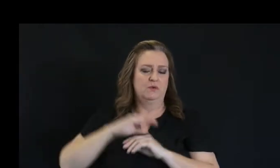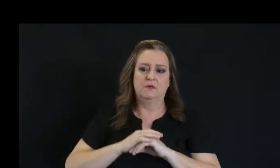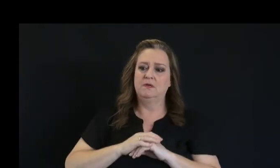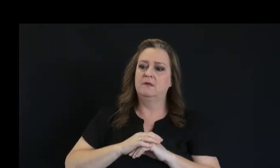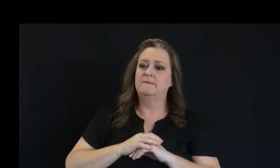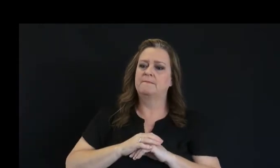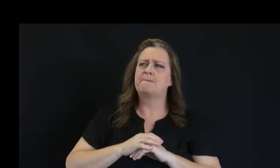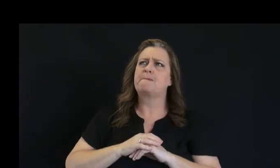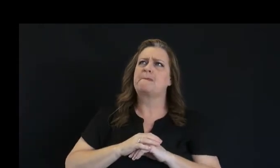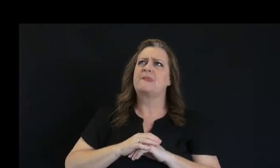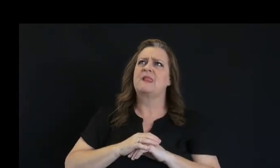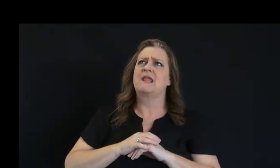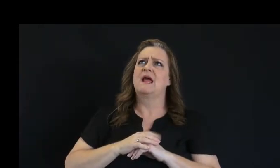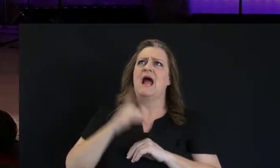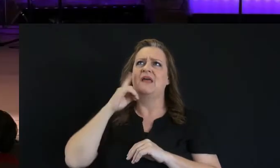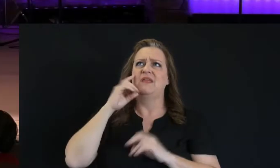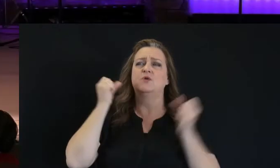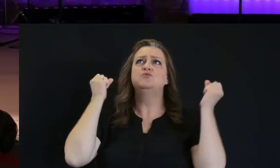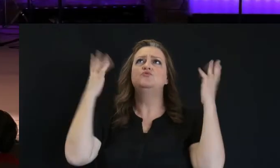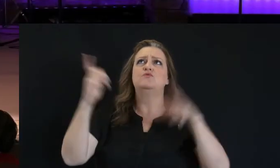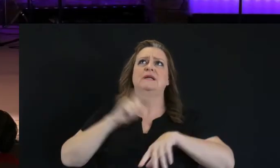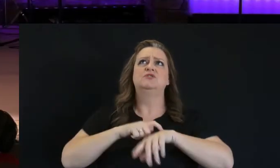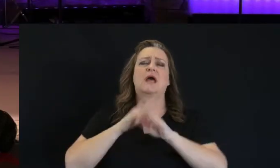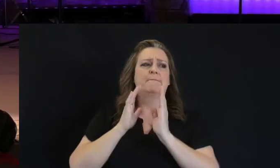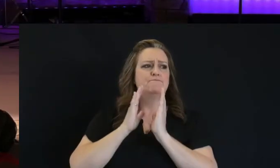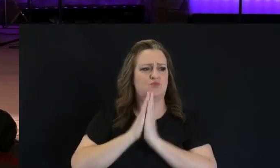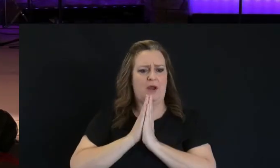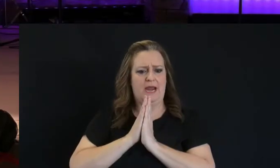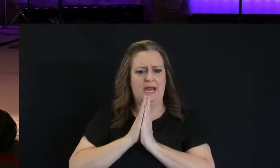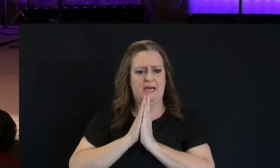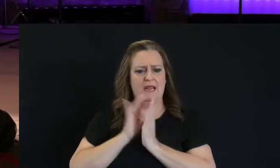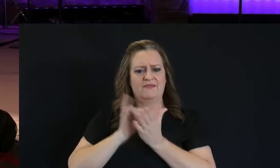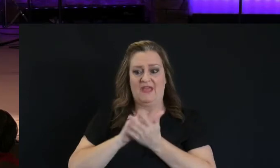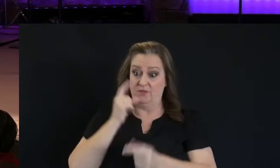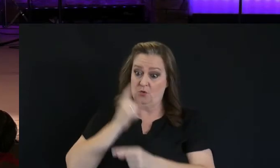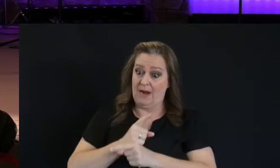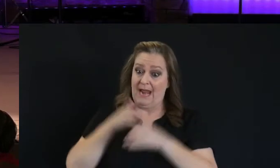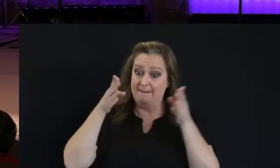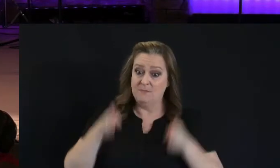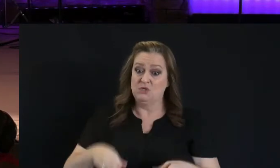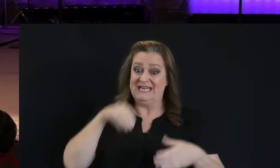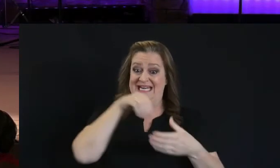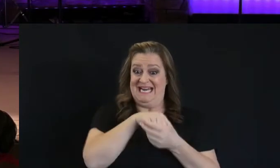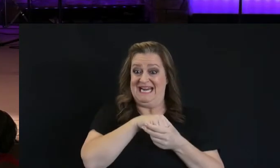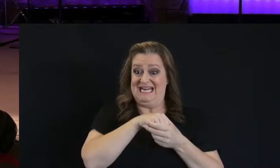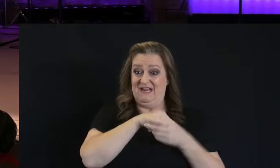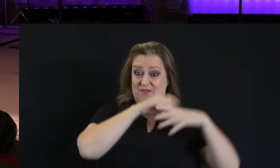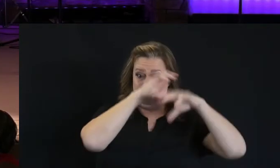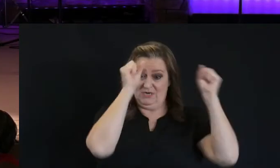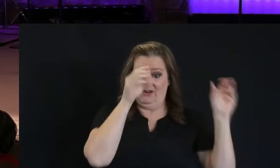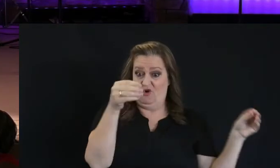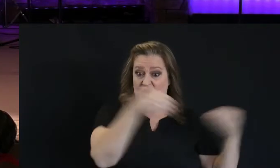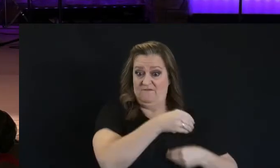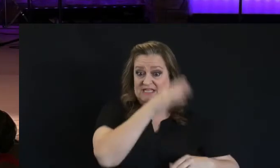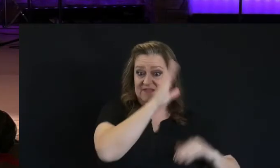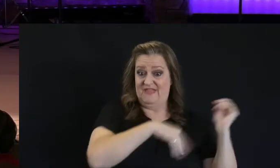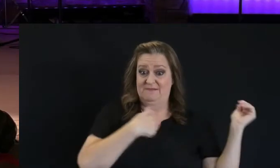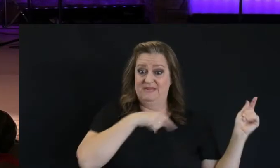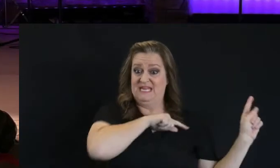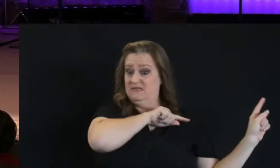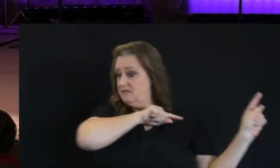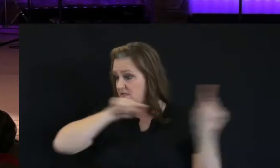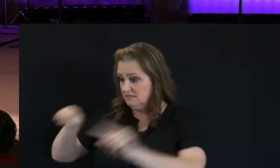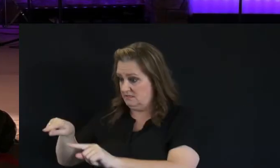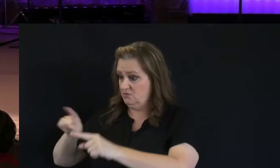I spend, I think, far too much time praying that the right person end up in the Oval Office than me being directed back to the feet of people that I